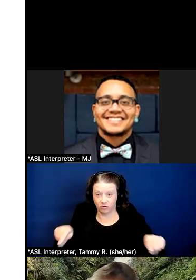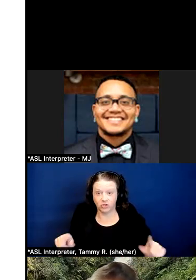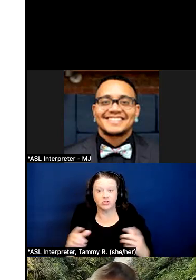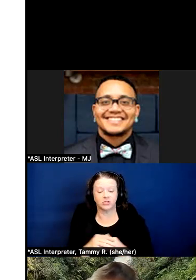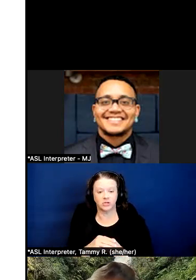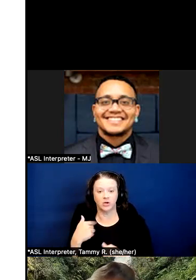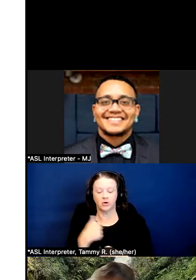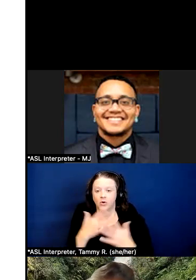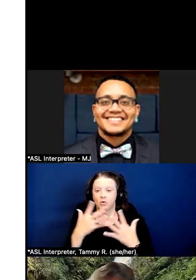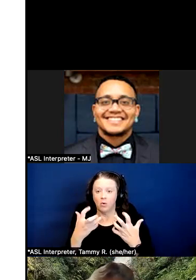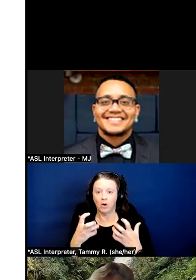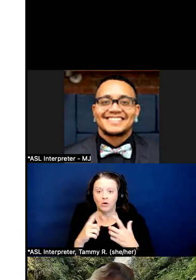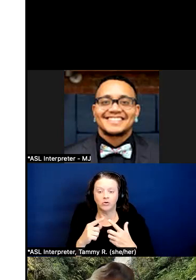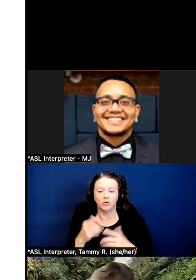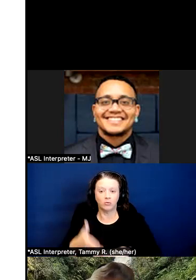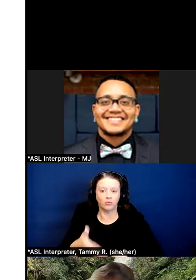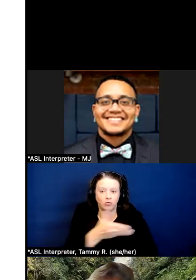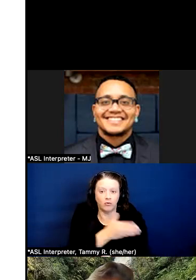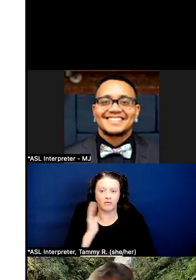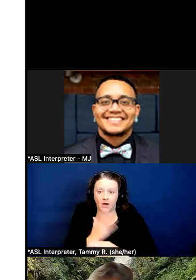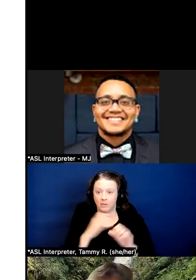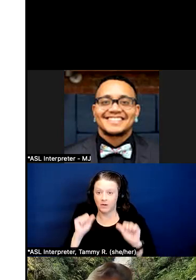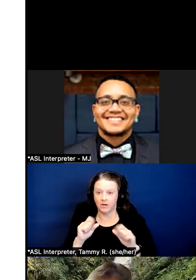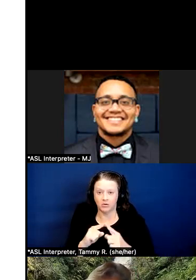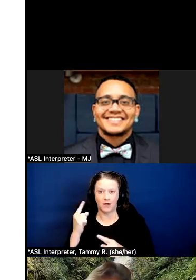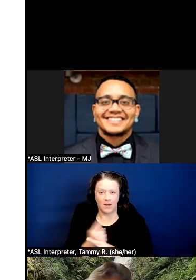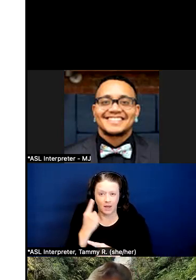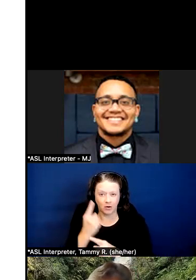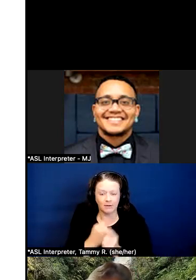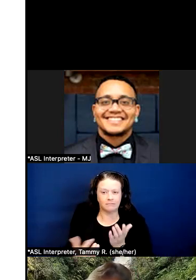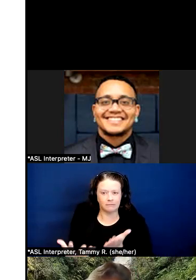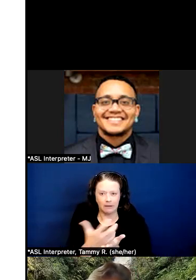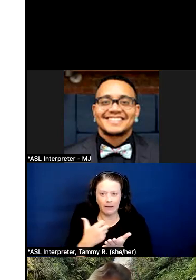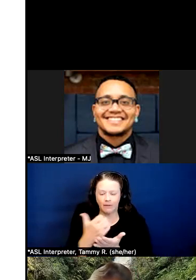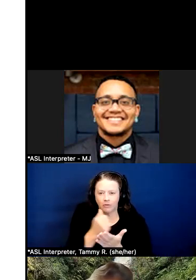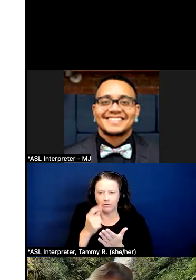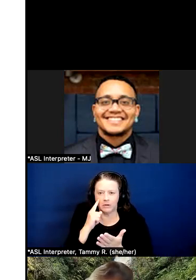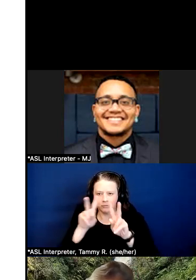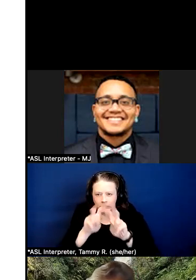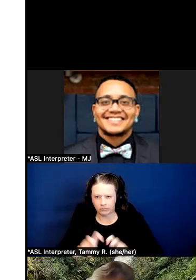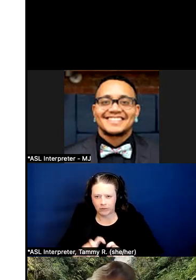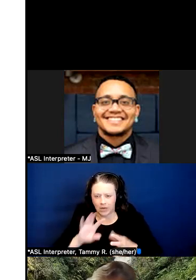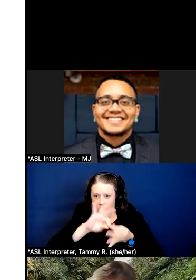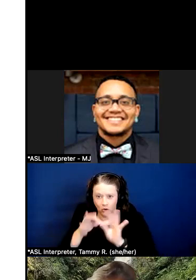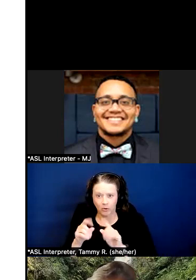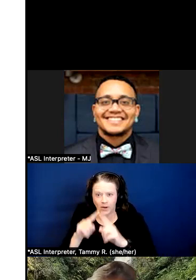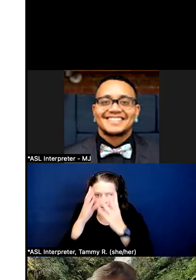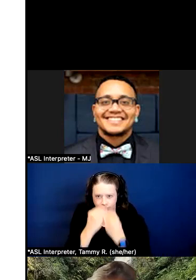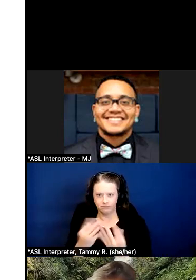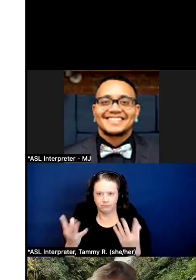our ability to accurately gather and interpret and share our data.